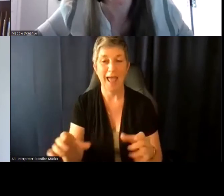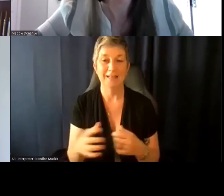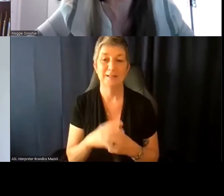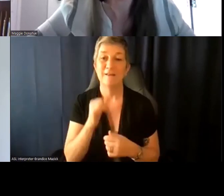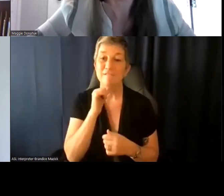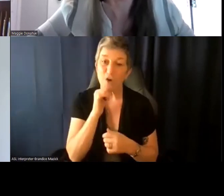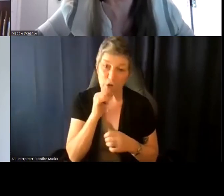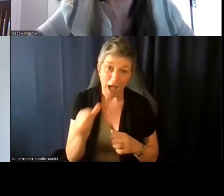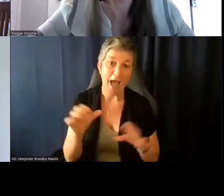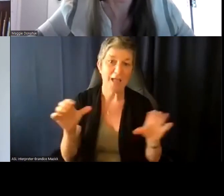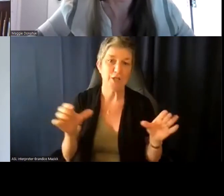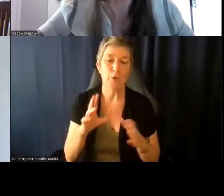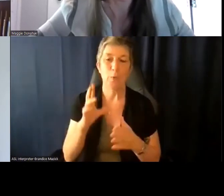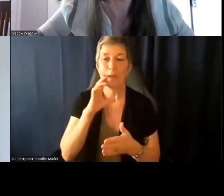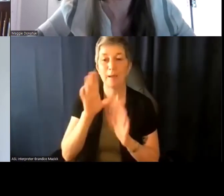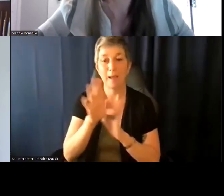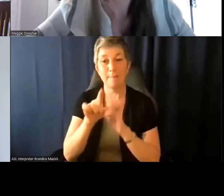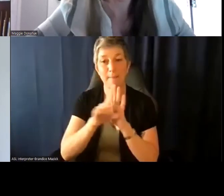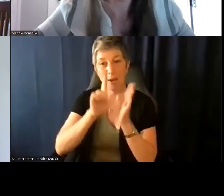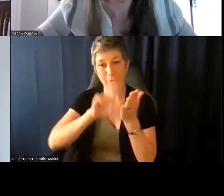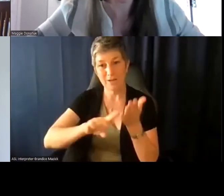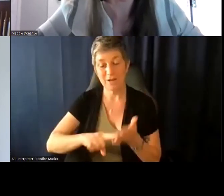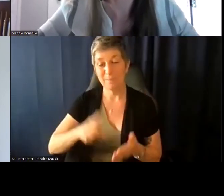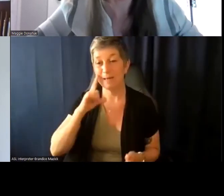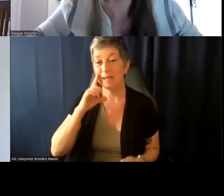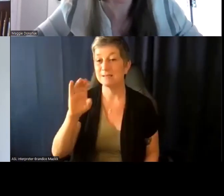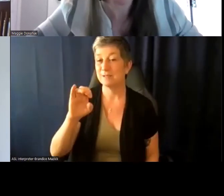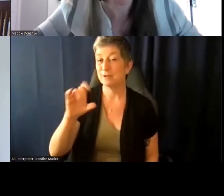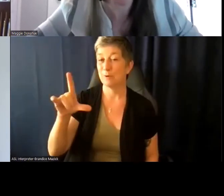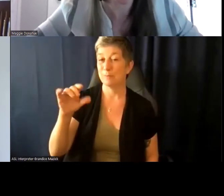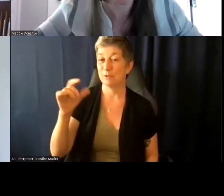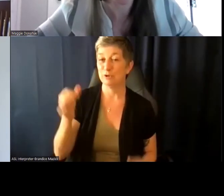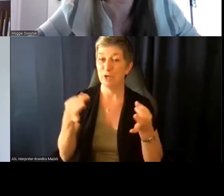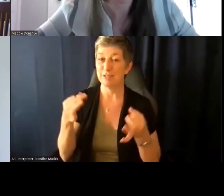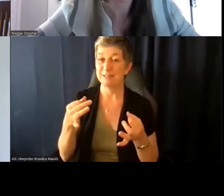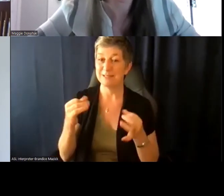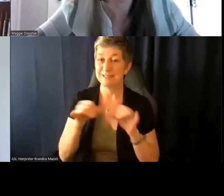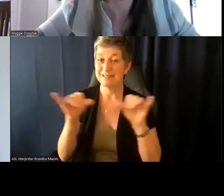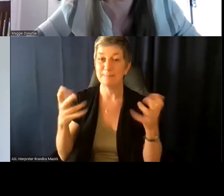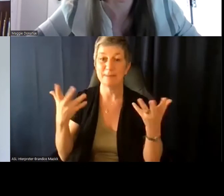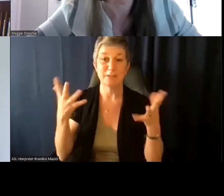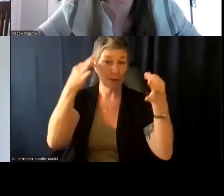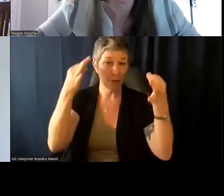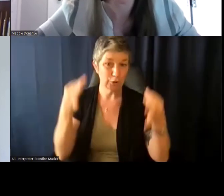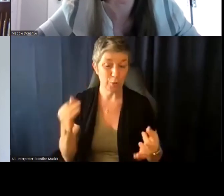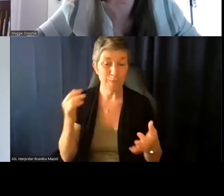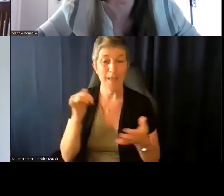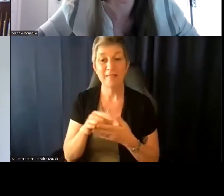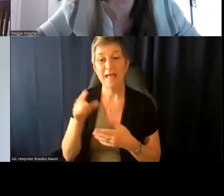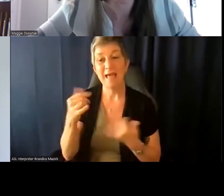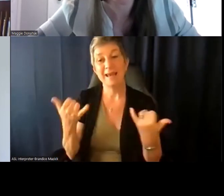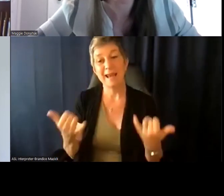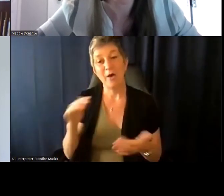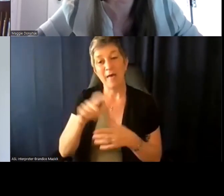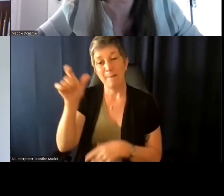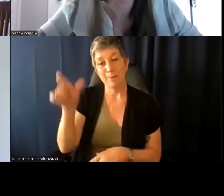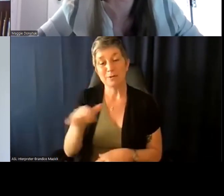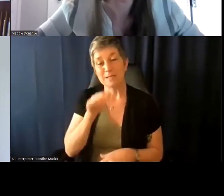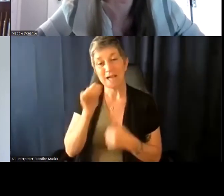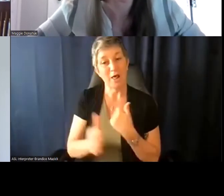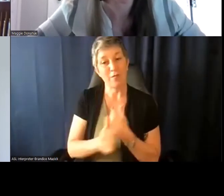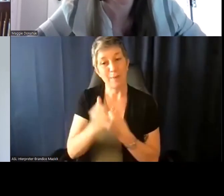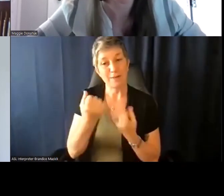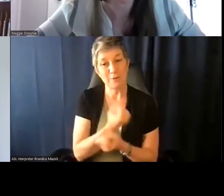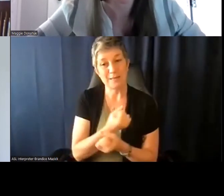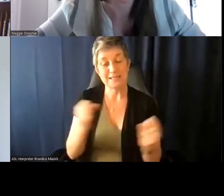check because, you know, the criminal justice system has already made a determination that the person is not a threat to the safety, right? They've been